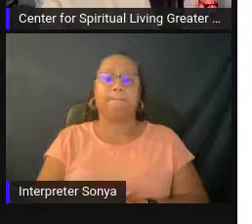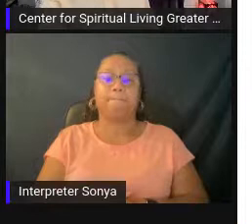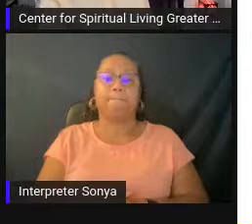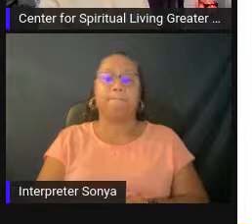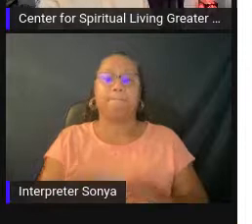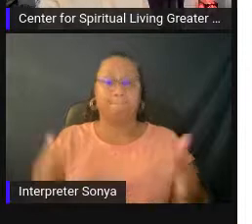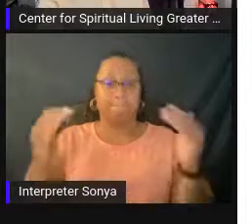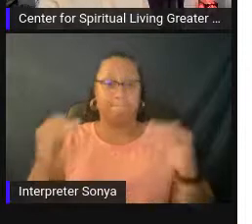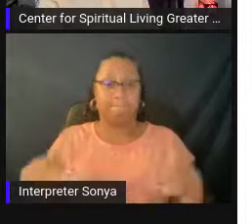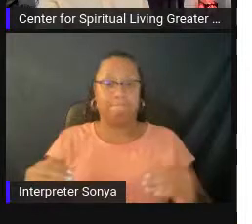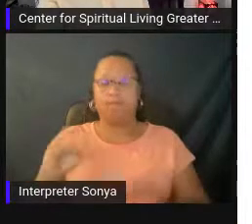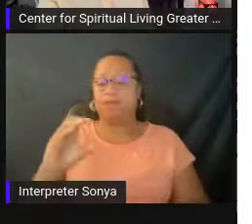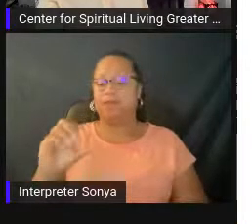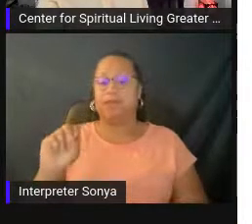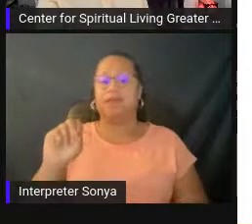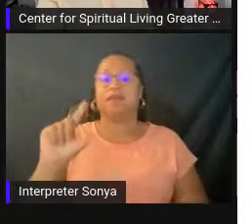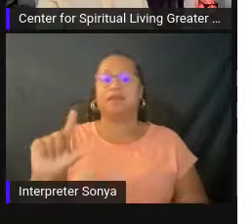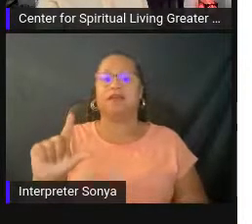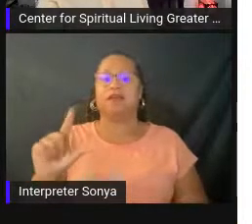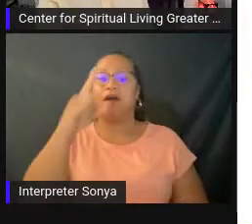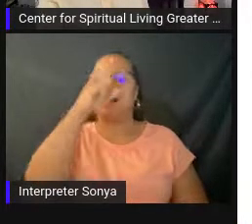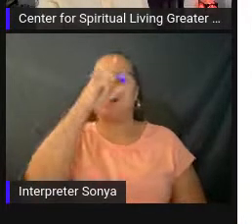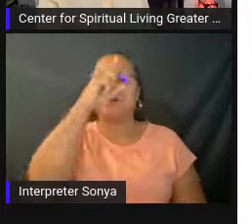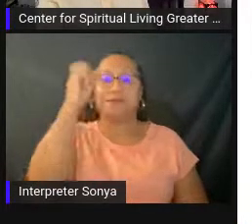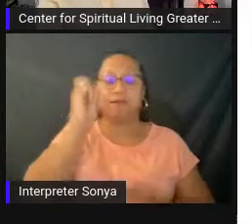Summer Movie Series.